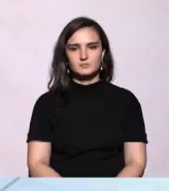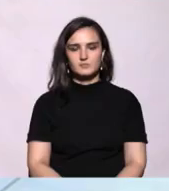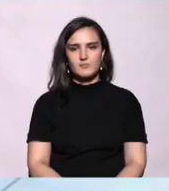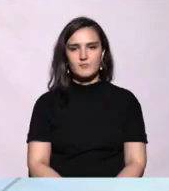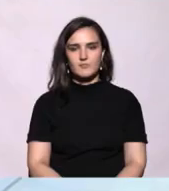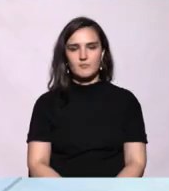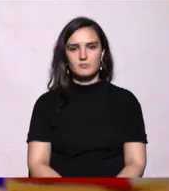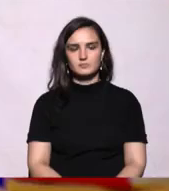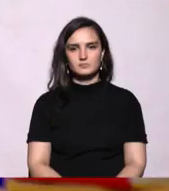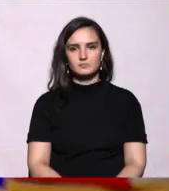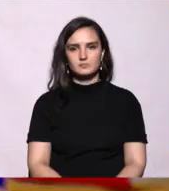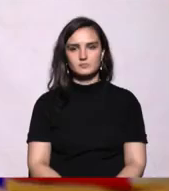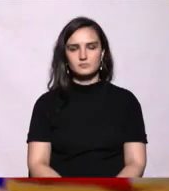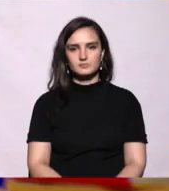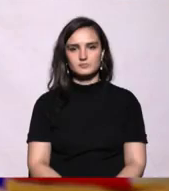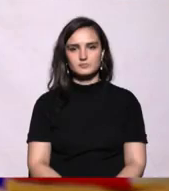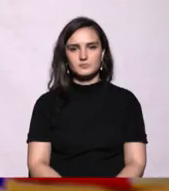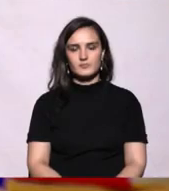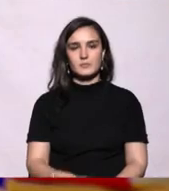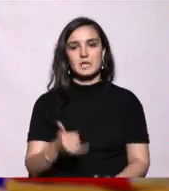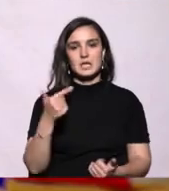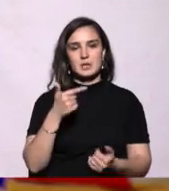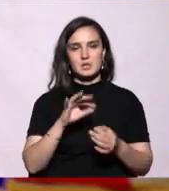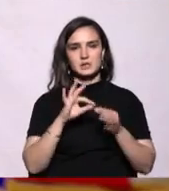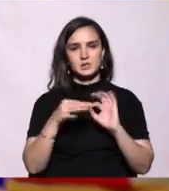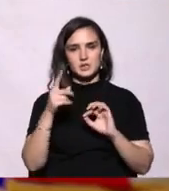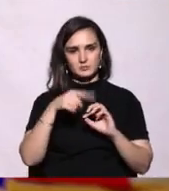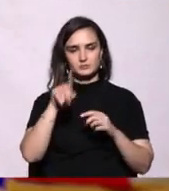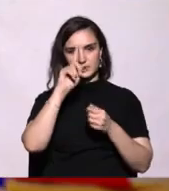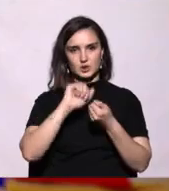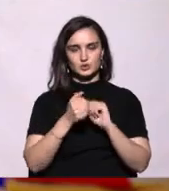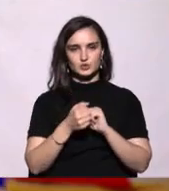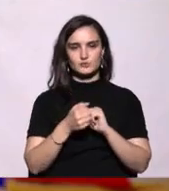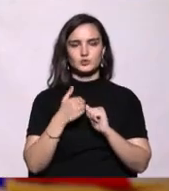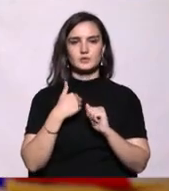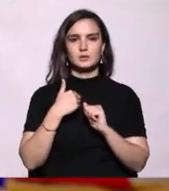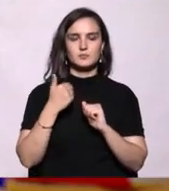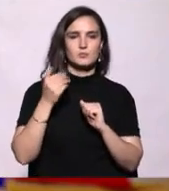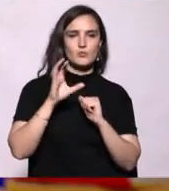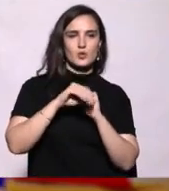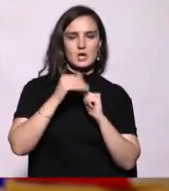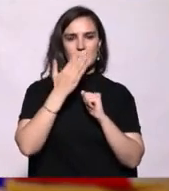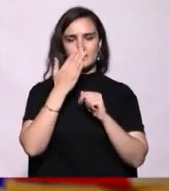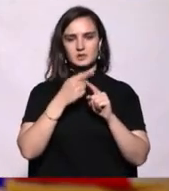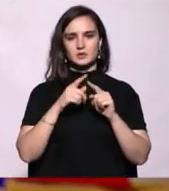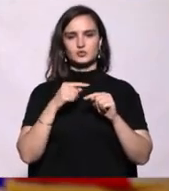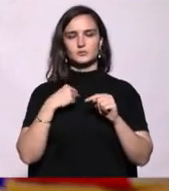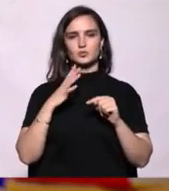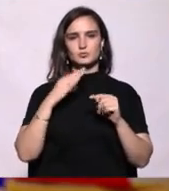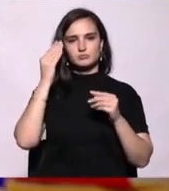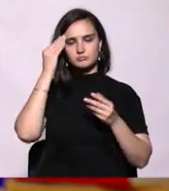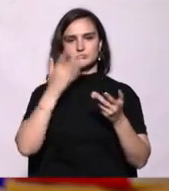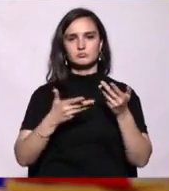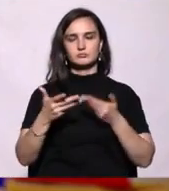So, now for the grammar part. Do you remember from our last lesson that we discussed